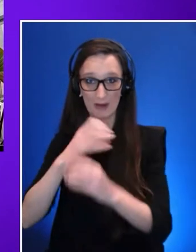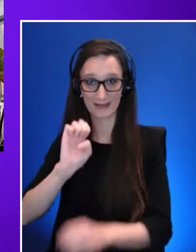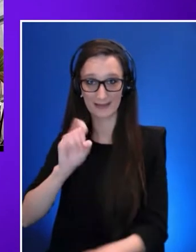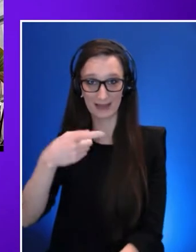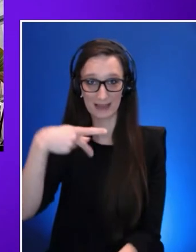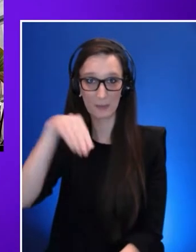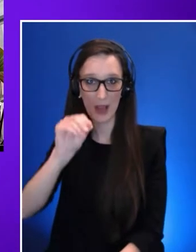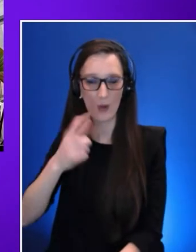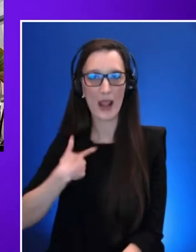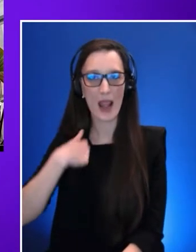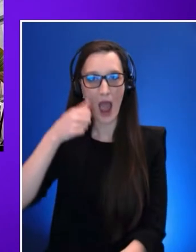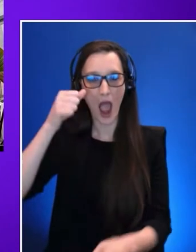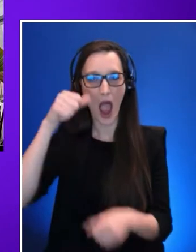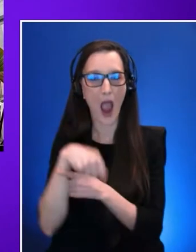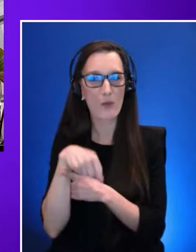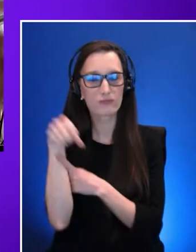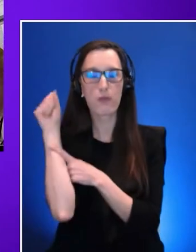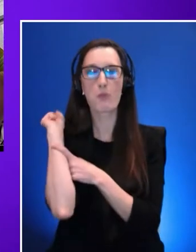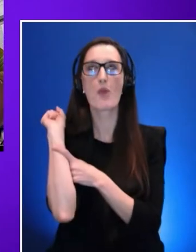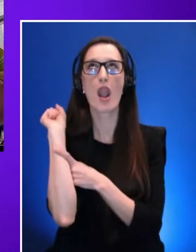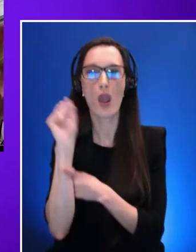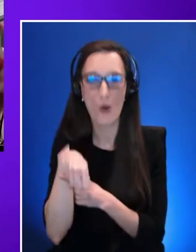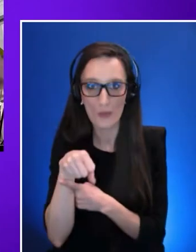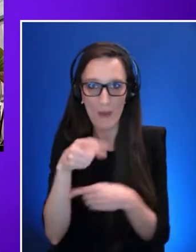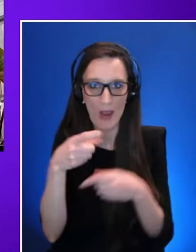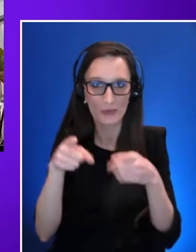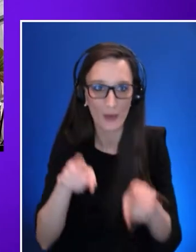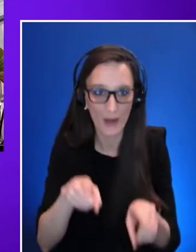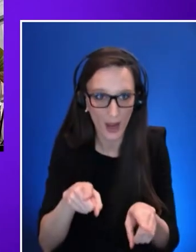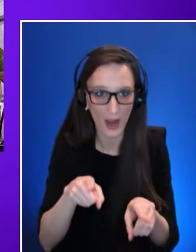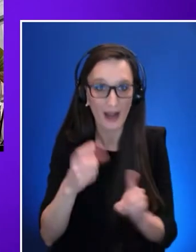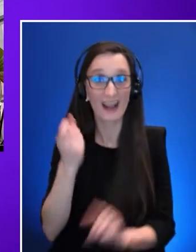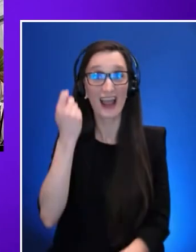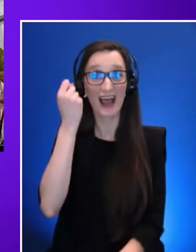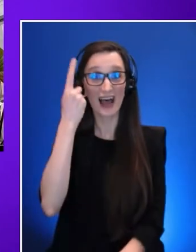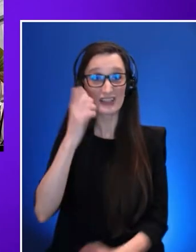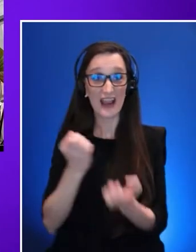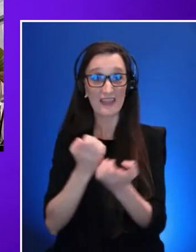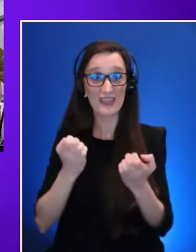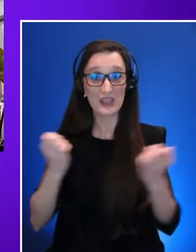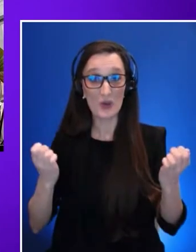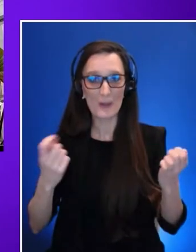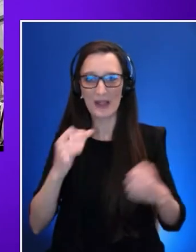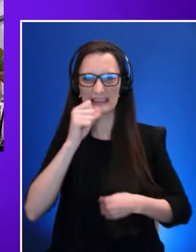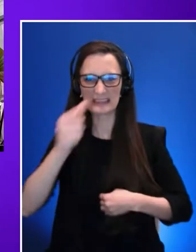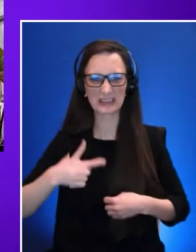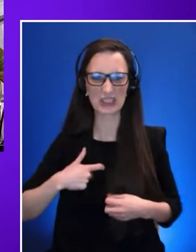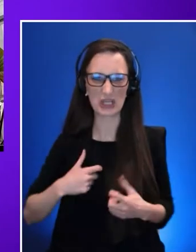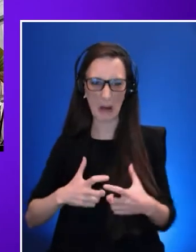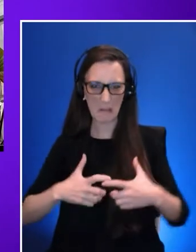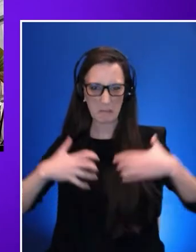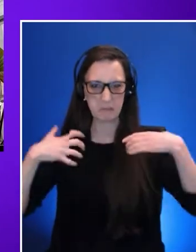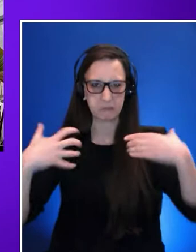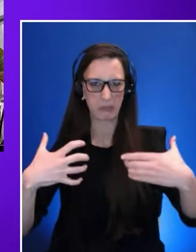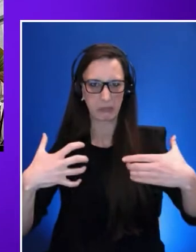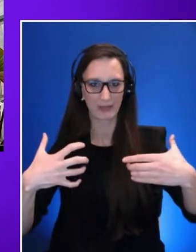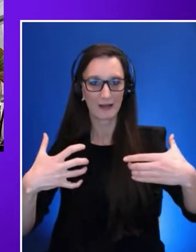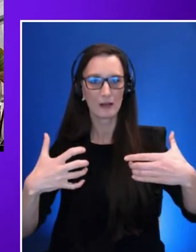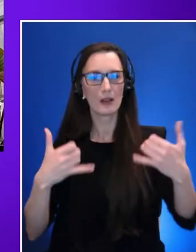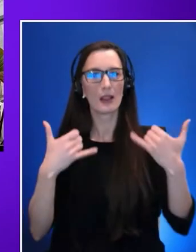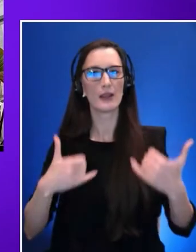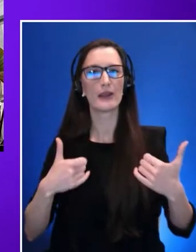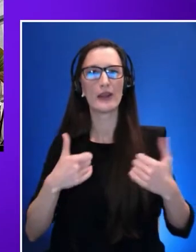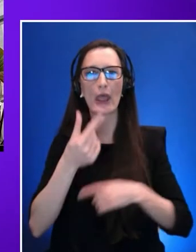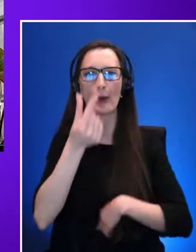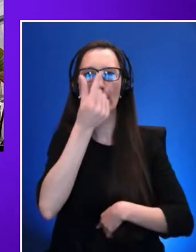with haptics. For one, they're not bulky anymore. It used to be like a bulletproof vest that you would wear. Now they're down to just